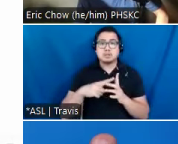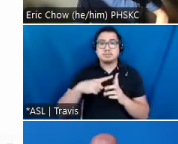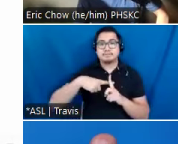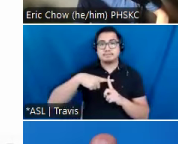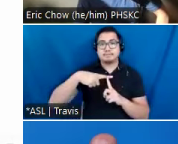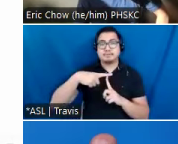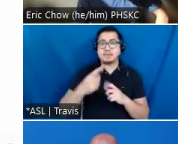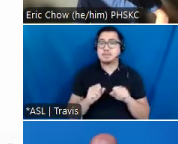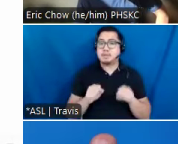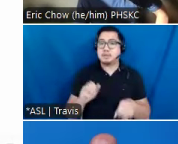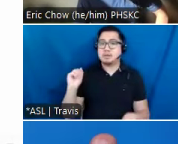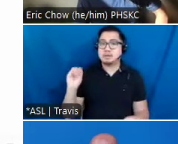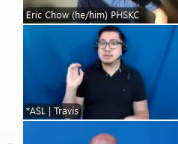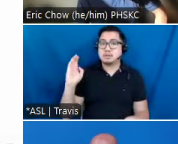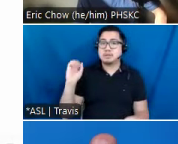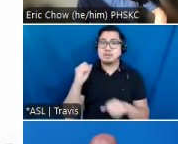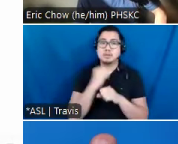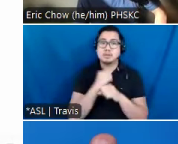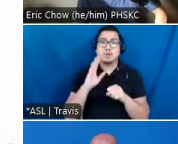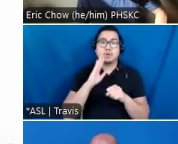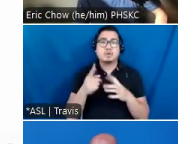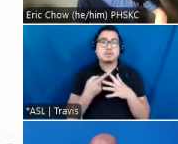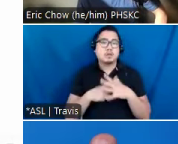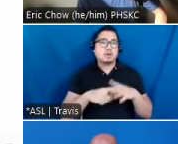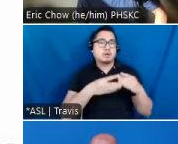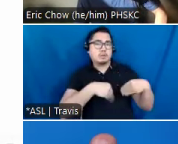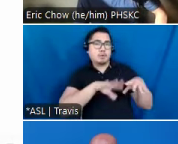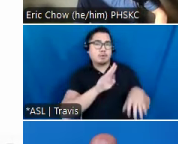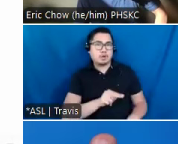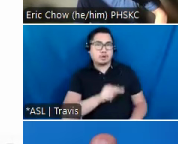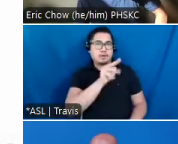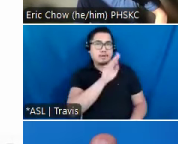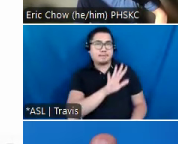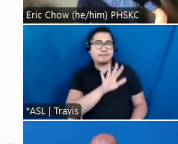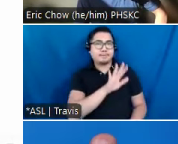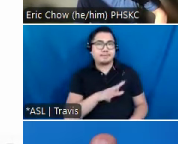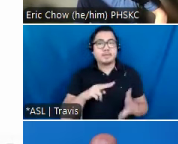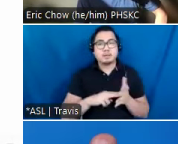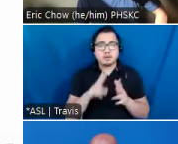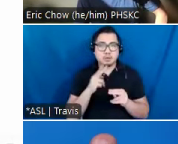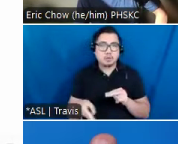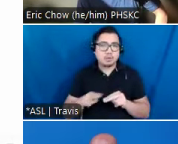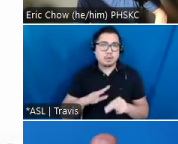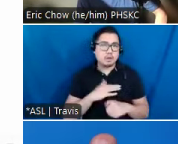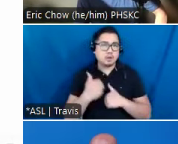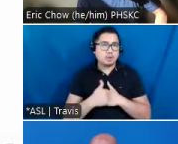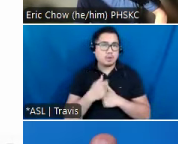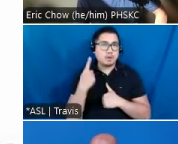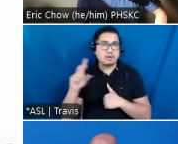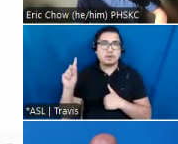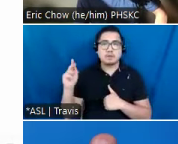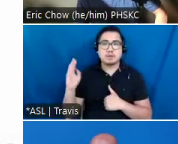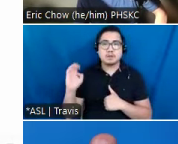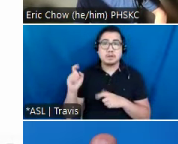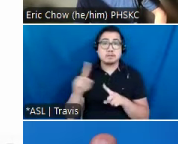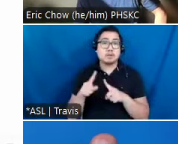Aedes mosquitoes will start to move northward, and so would certainly increase our risk for dengue. But at least as of right